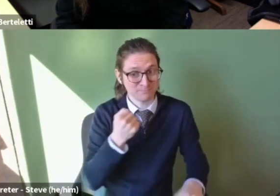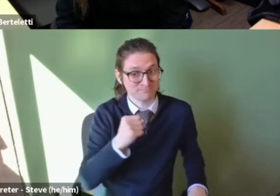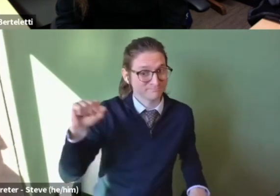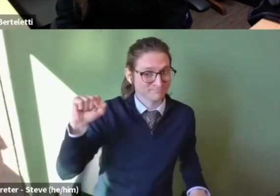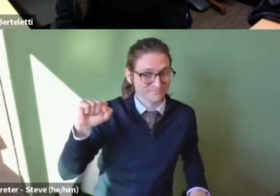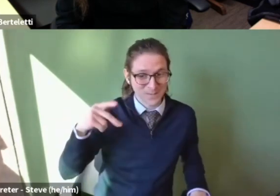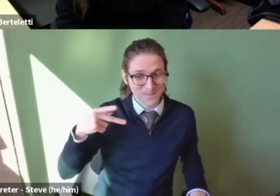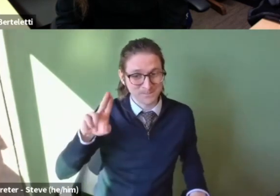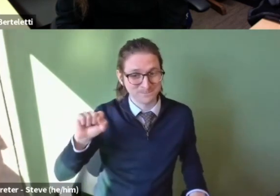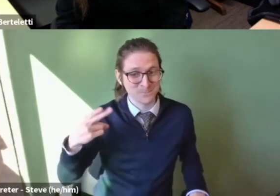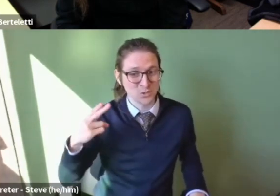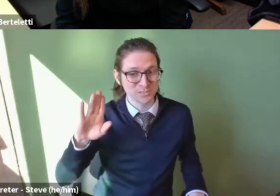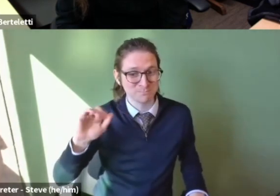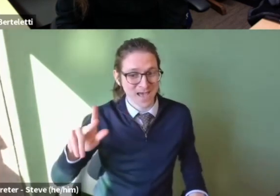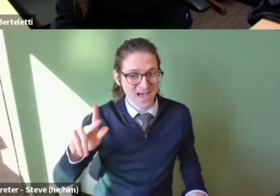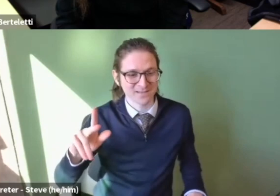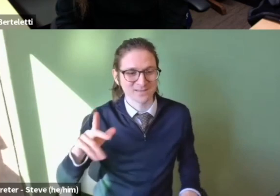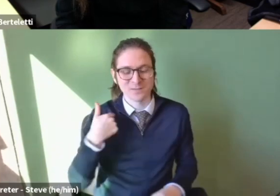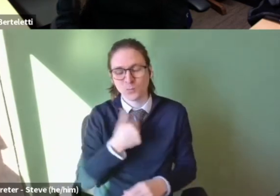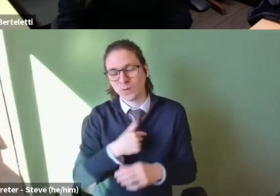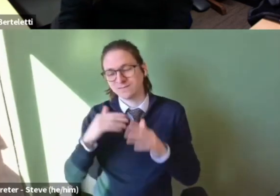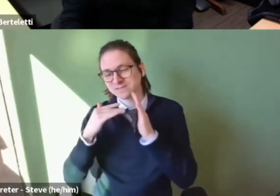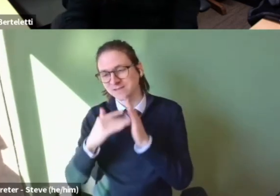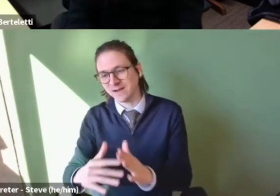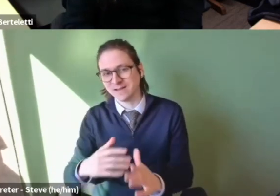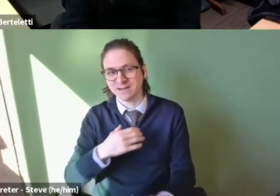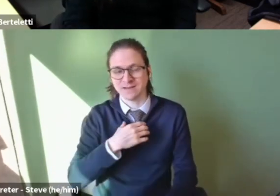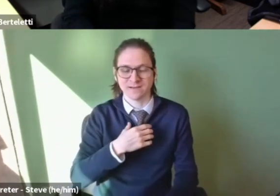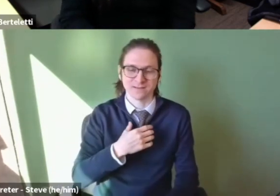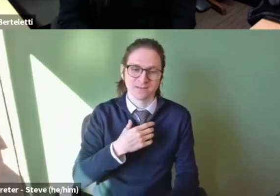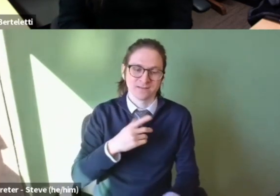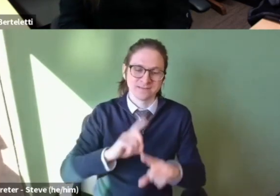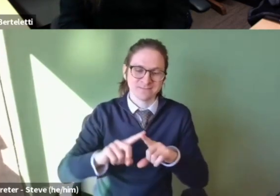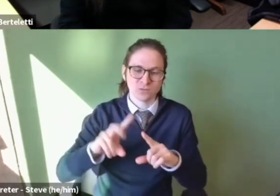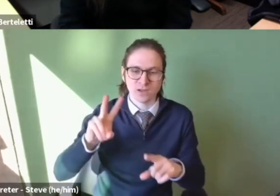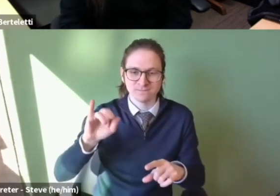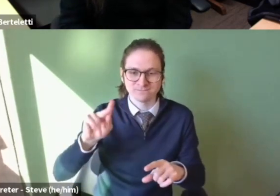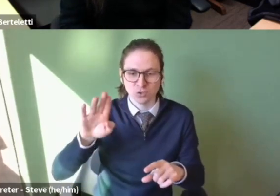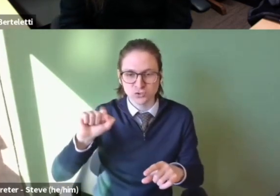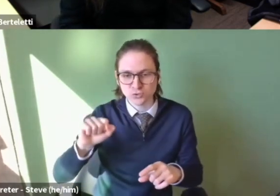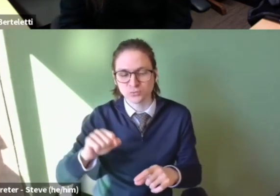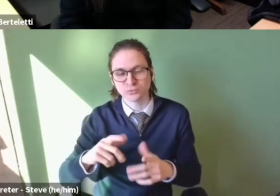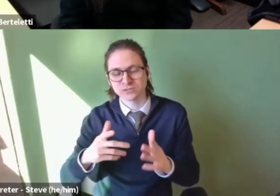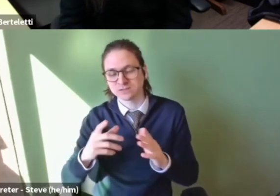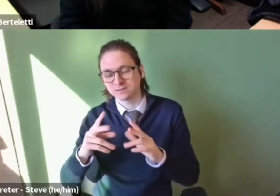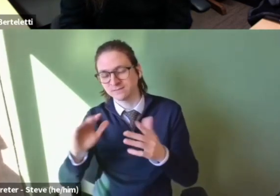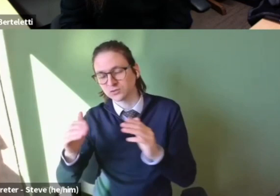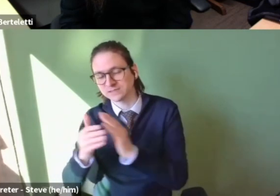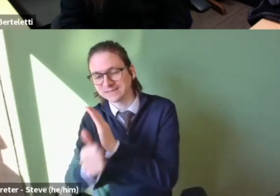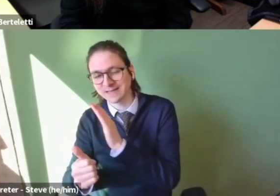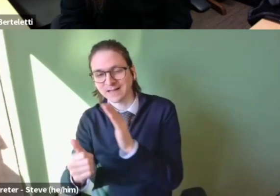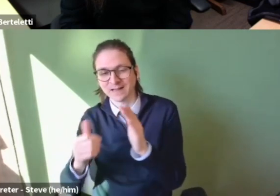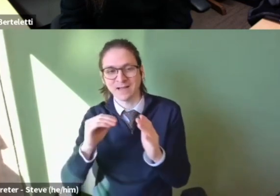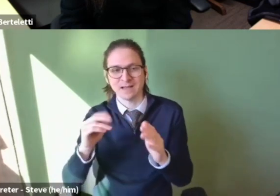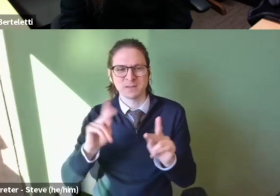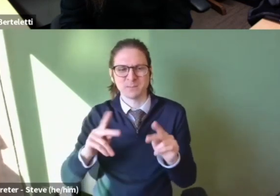studies of inspiration, admiration for virtue versus admiration for skill, looking at the default mode activities. And people wanted to know, wait, why didn't you